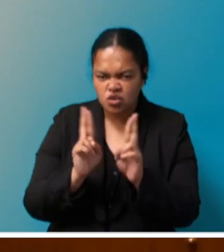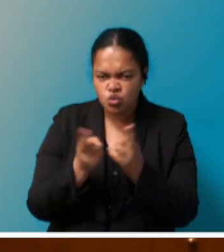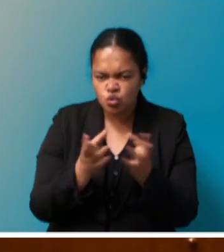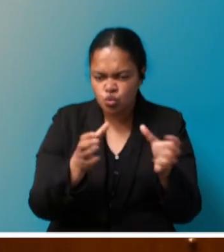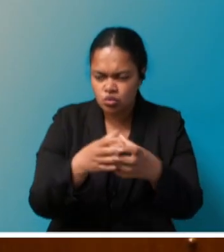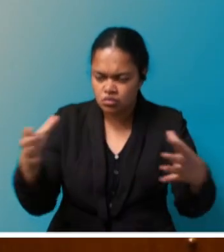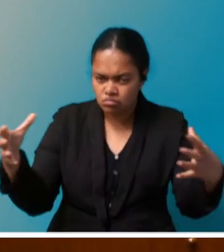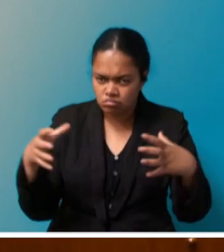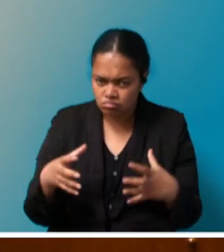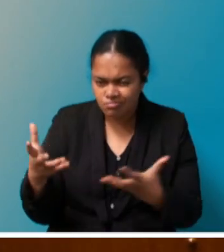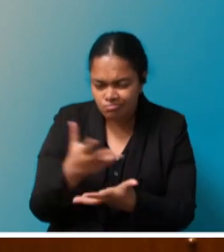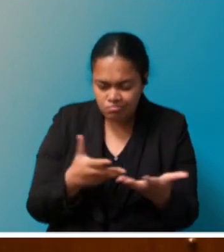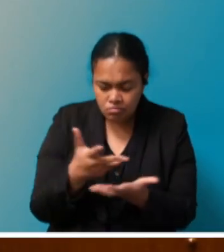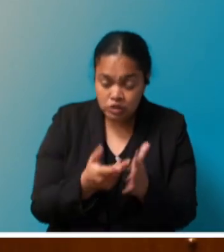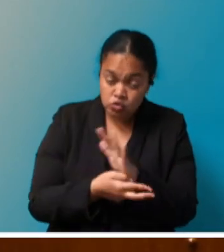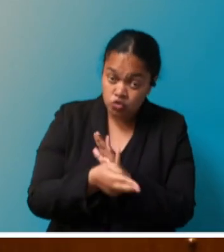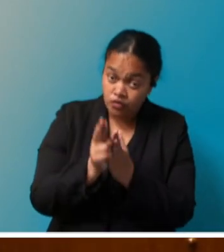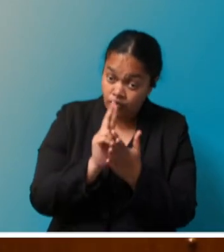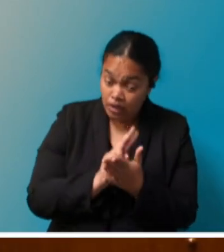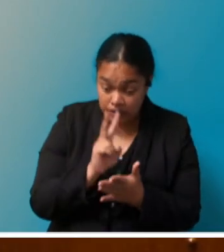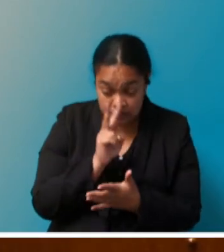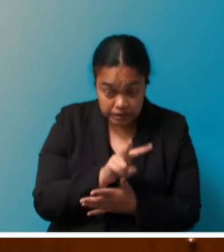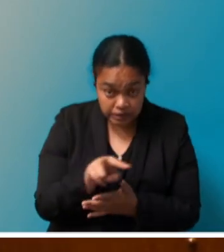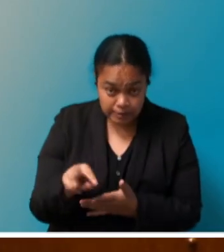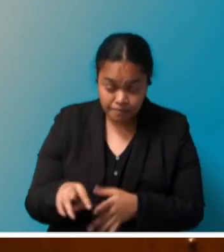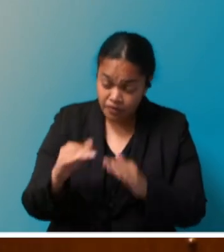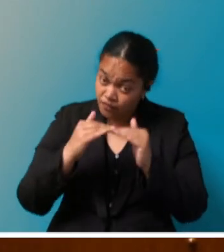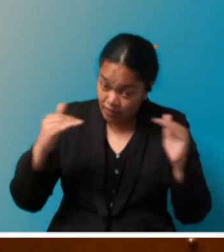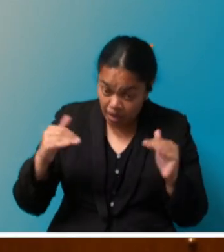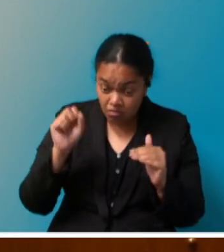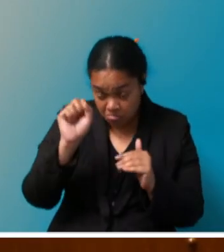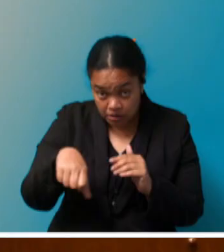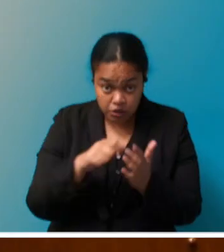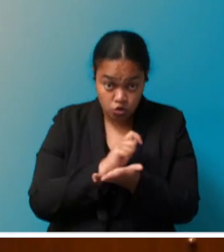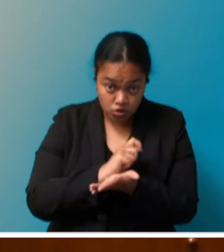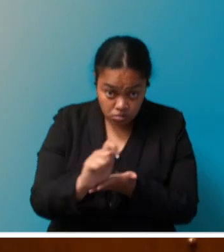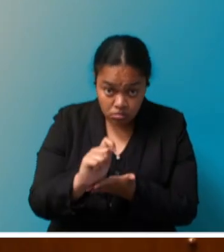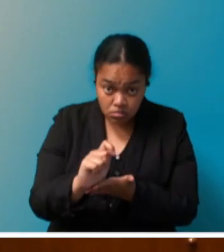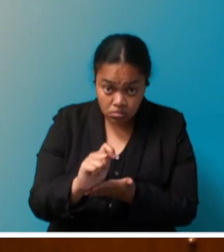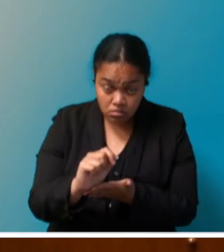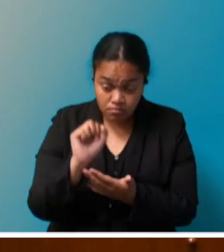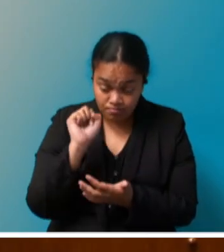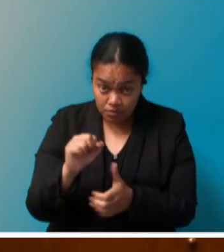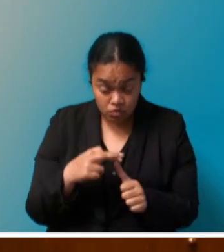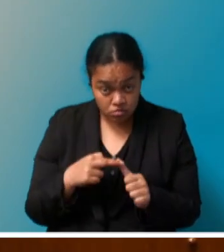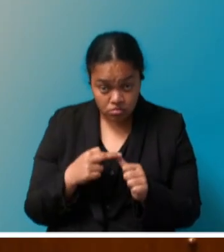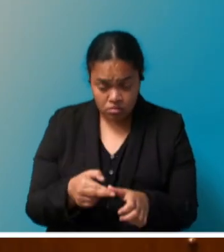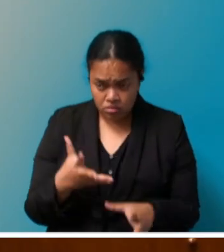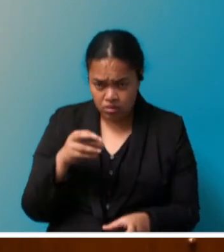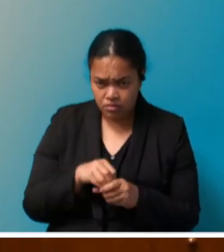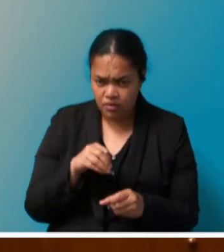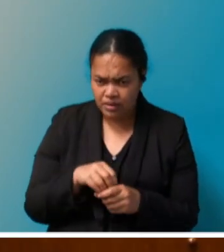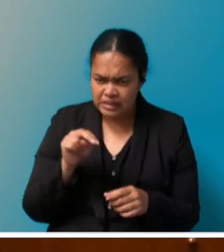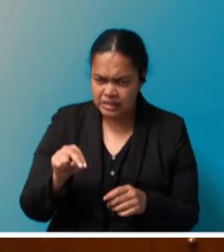ensures that the revised provisions are fair, transparent, and responsive to the evolving needs